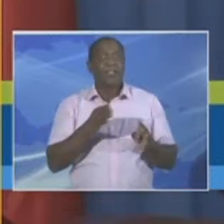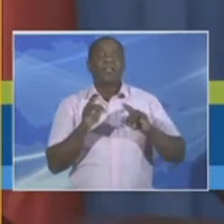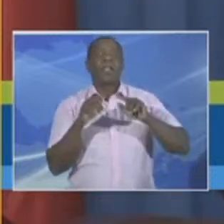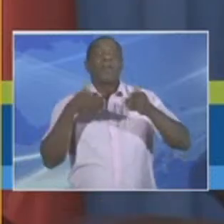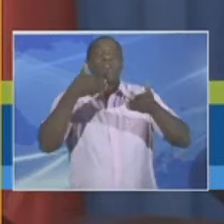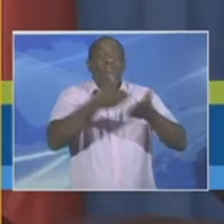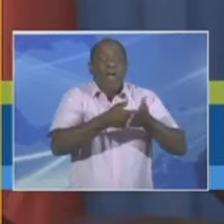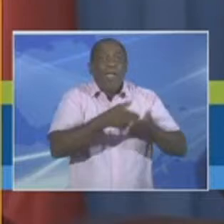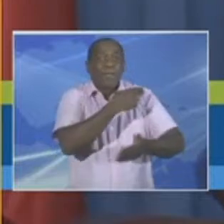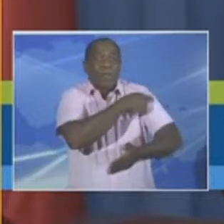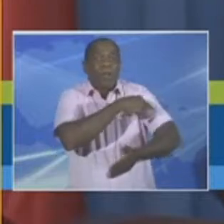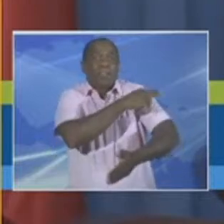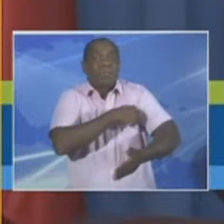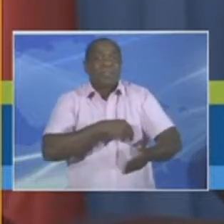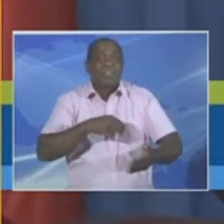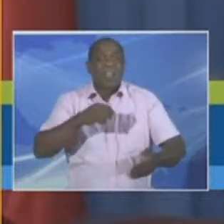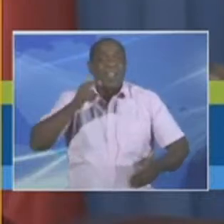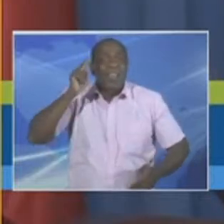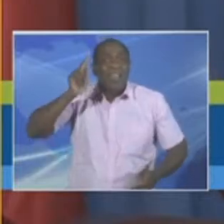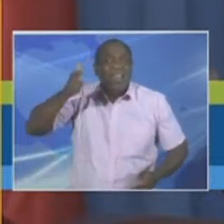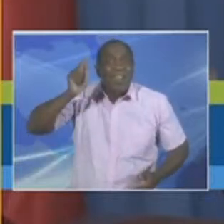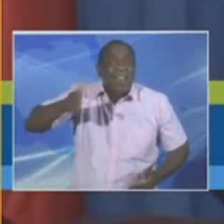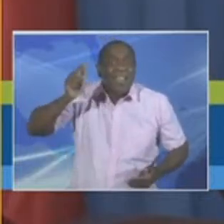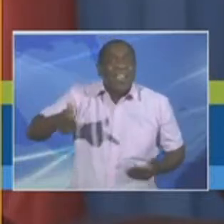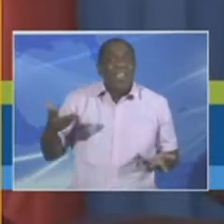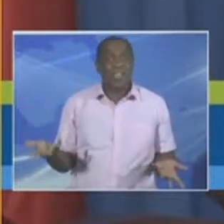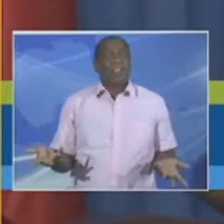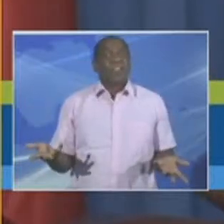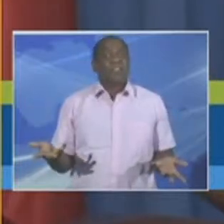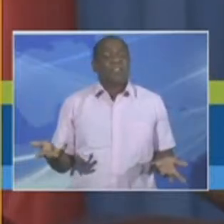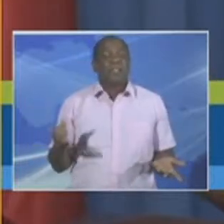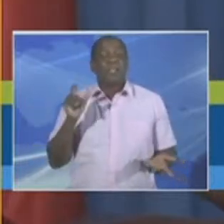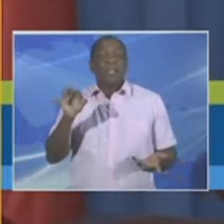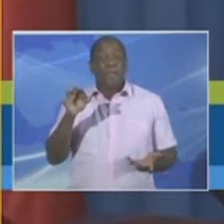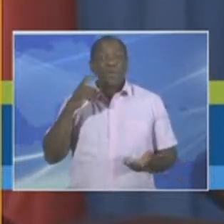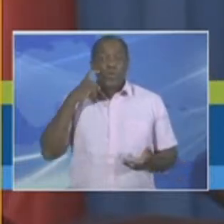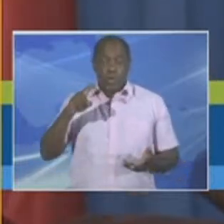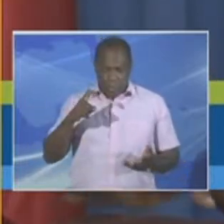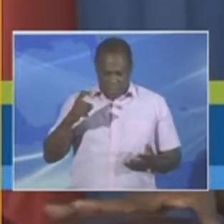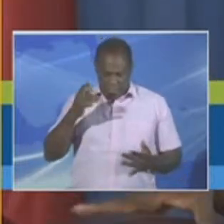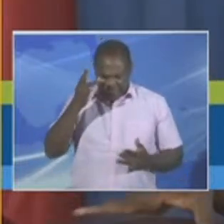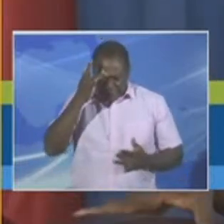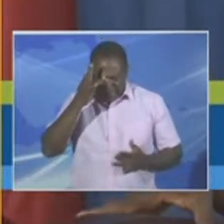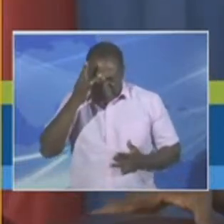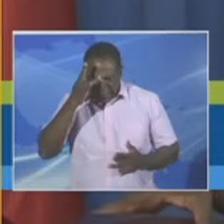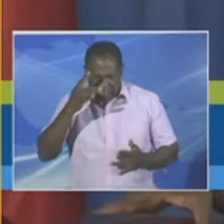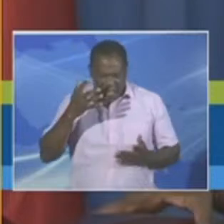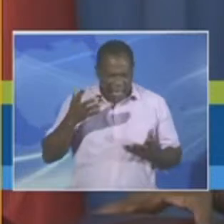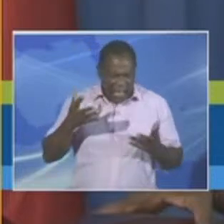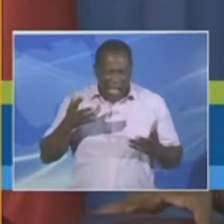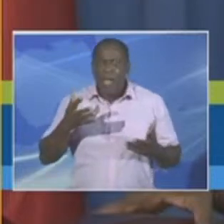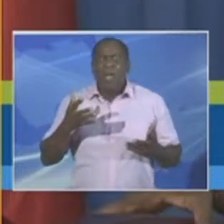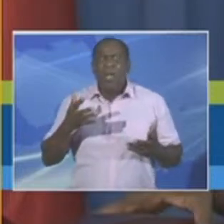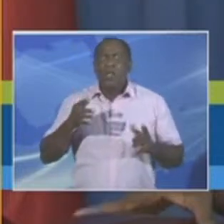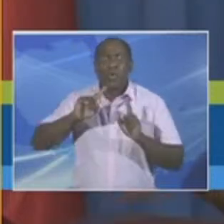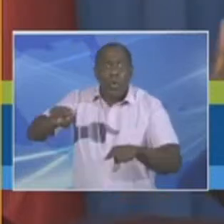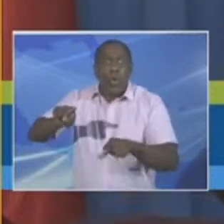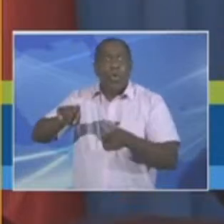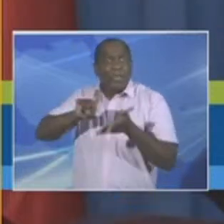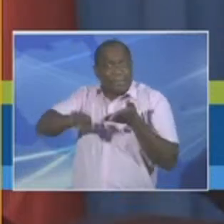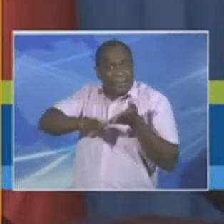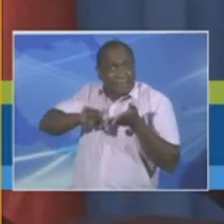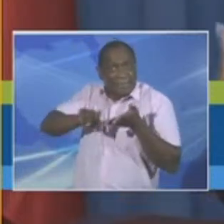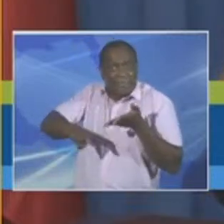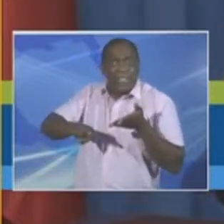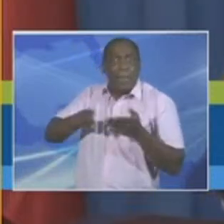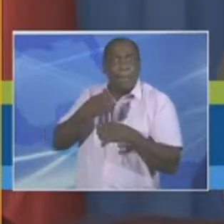if it is that you are ill, you should present yourself to be investigated. We also urge